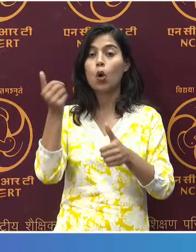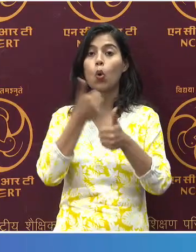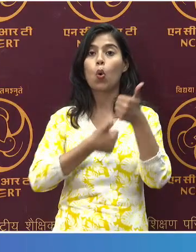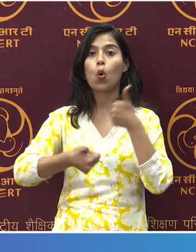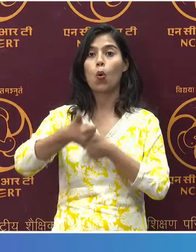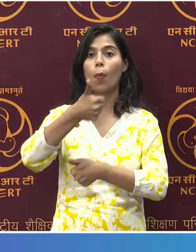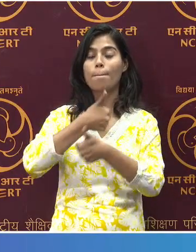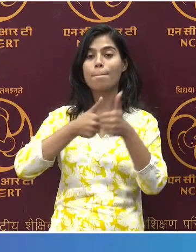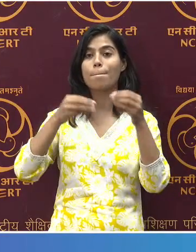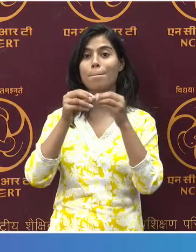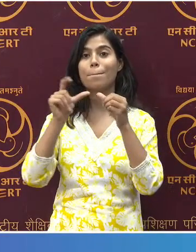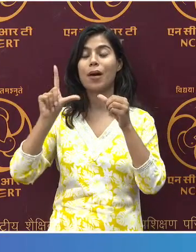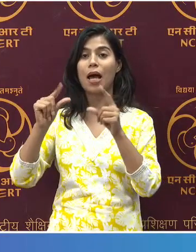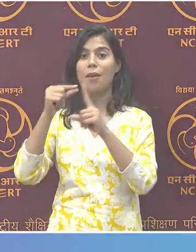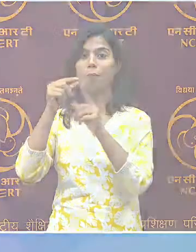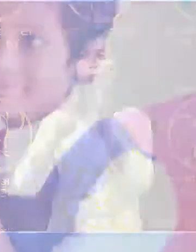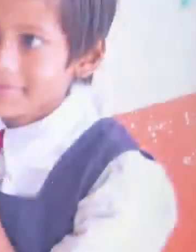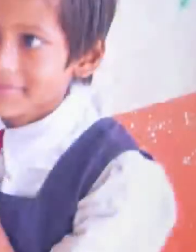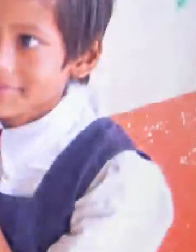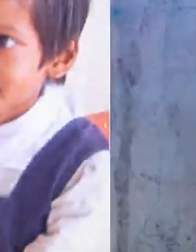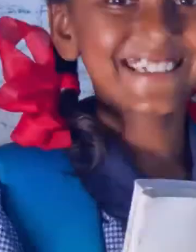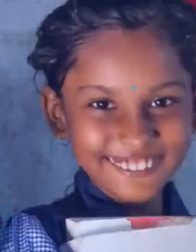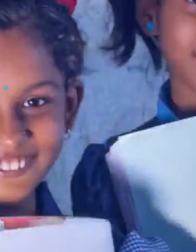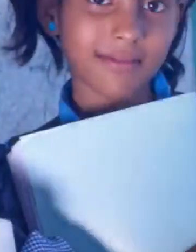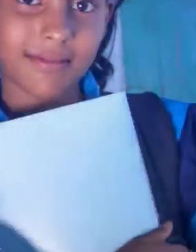called Balpan Ki Kavita.